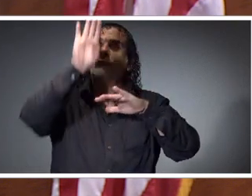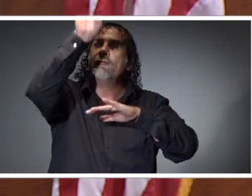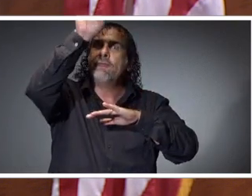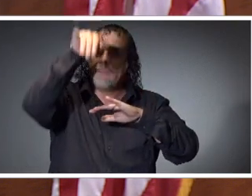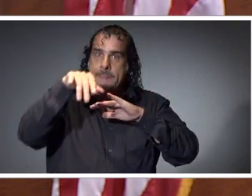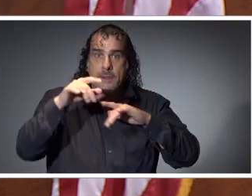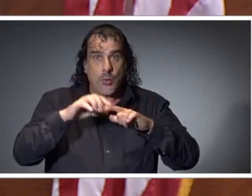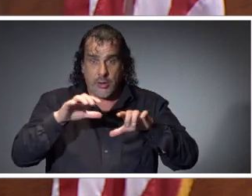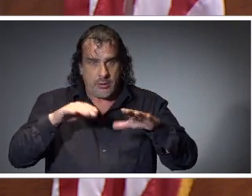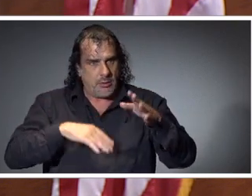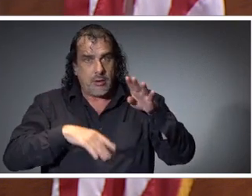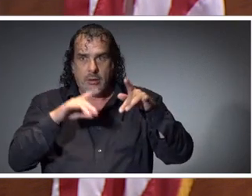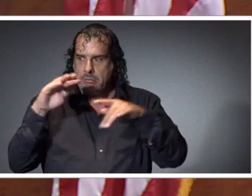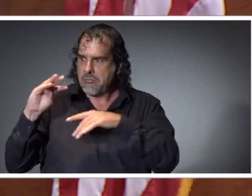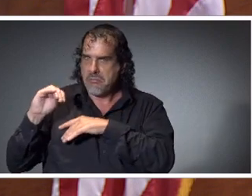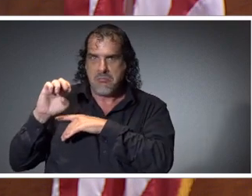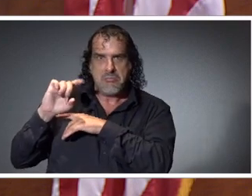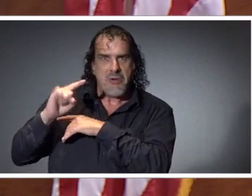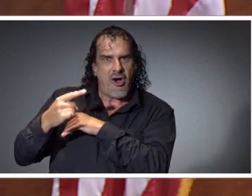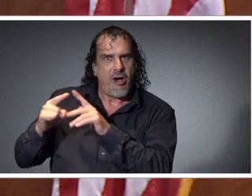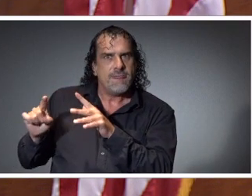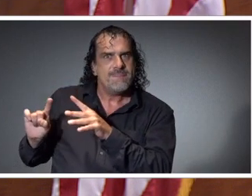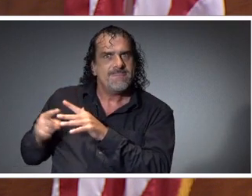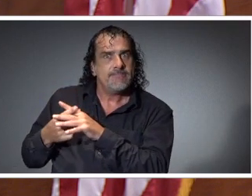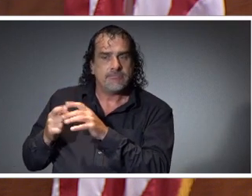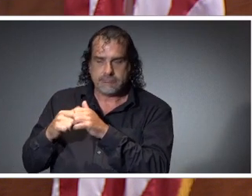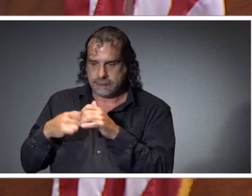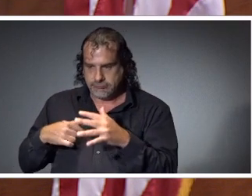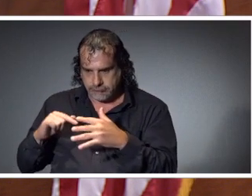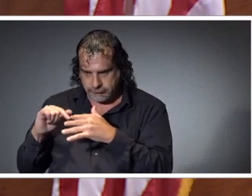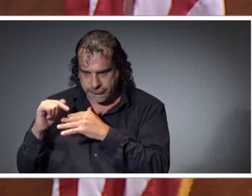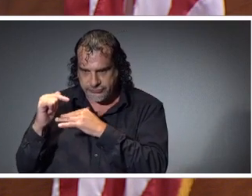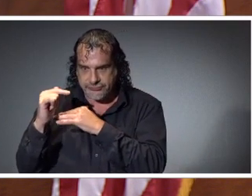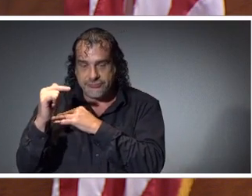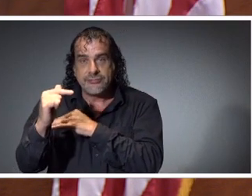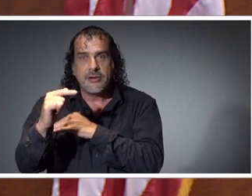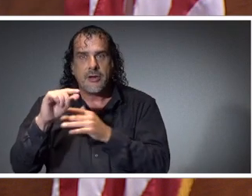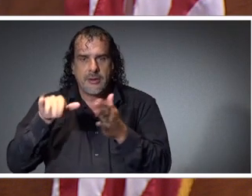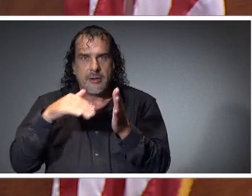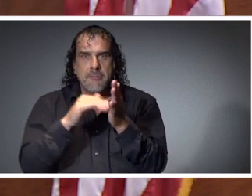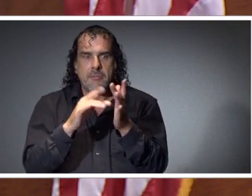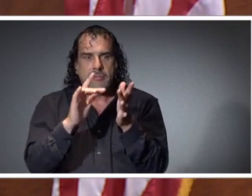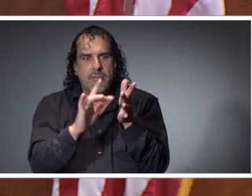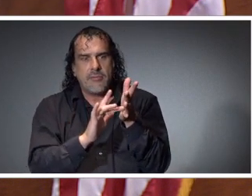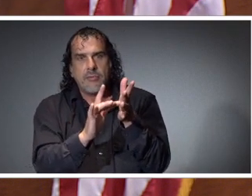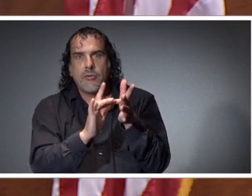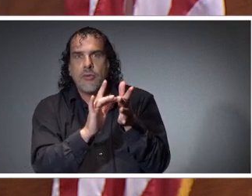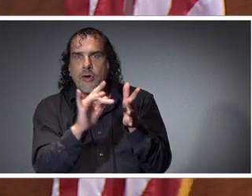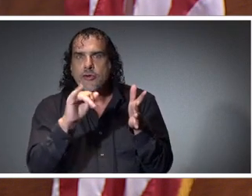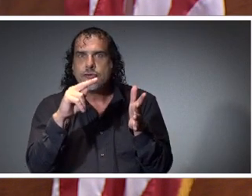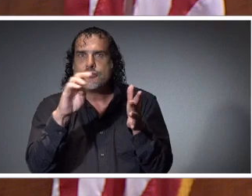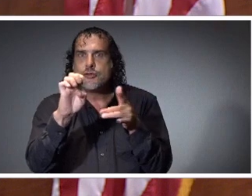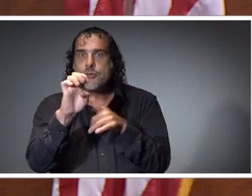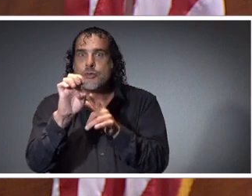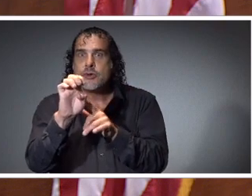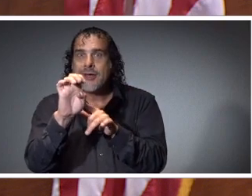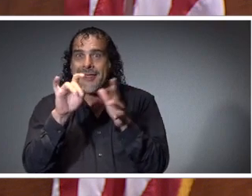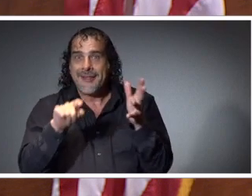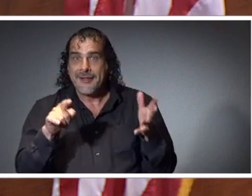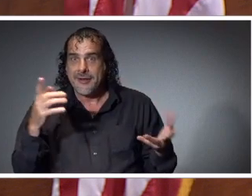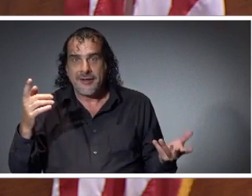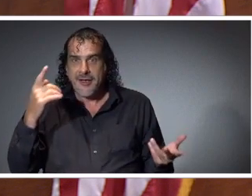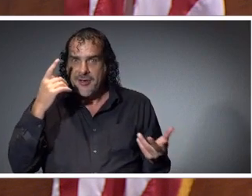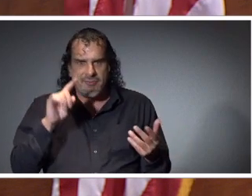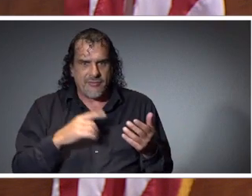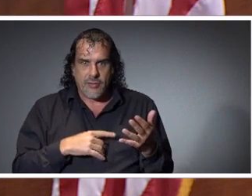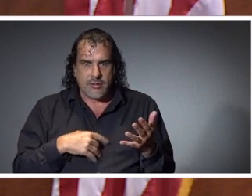Mississippi from March, when we had our first case on March the 11th, all the way up until the middle of June. You'll recall that for literally